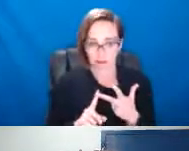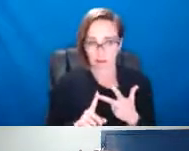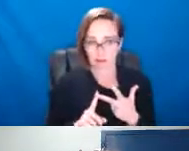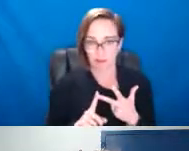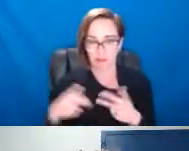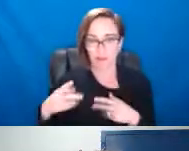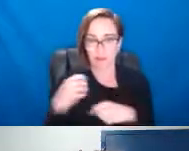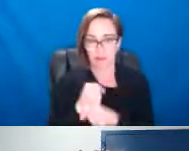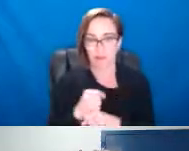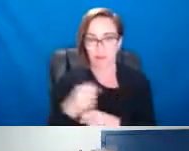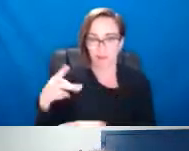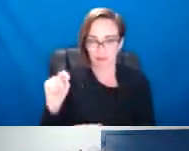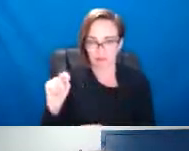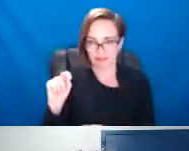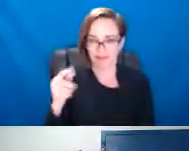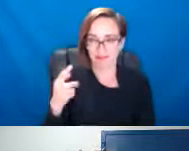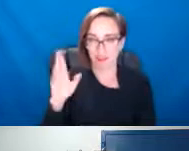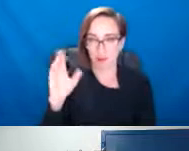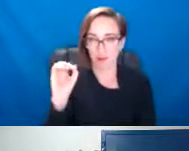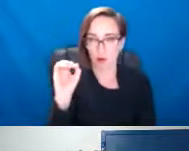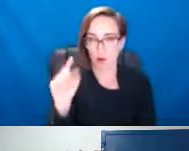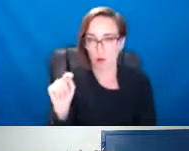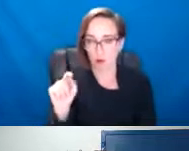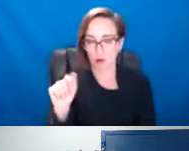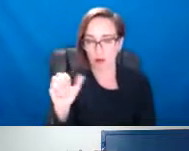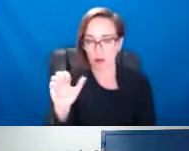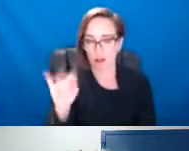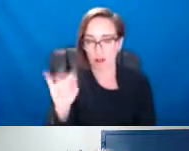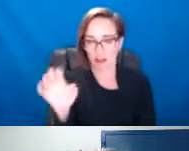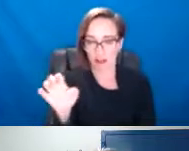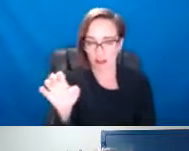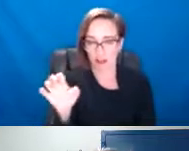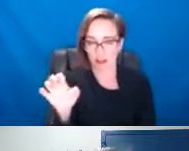protactile communication, or PTASL.